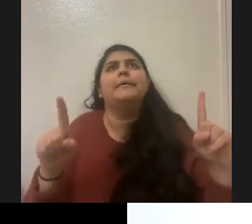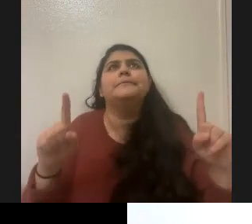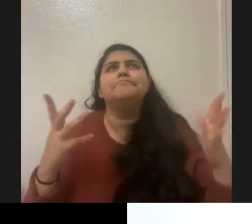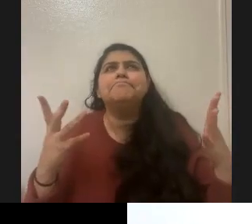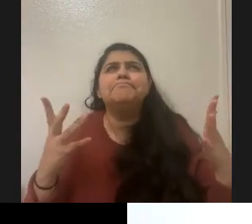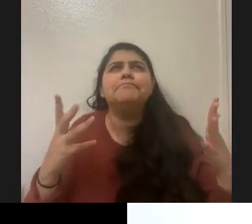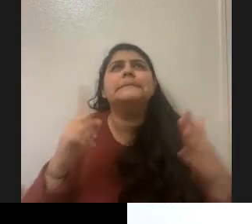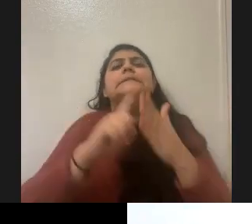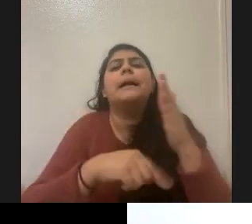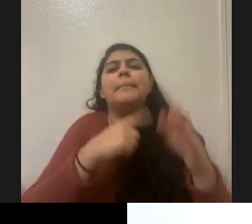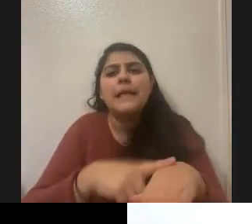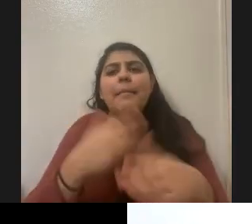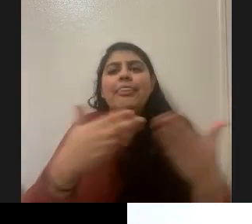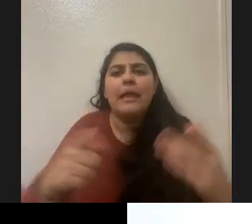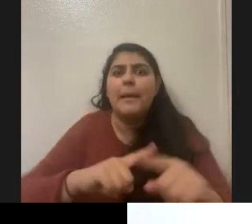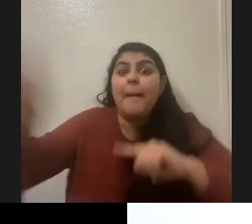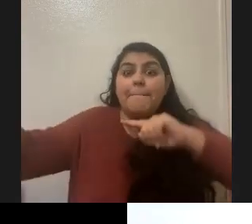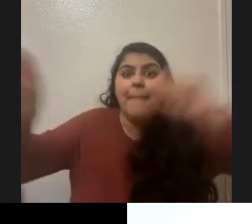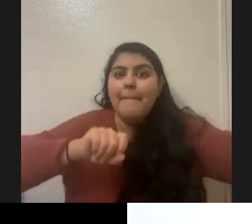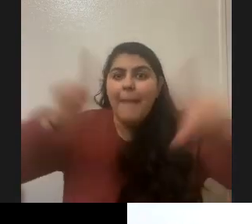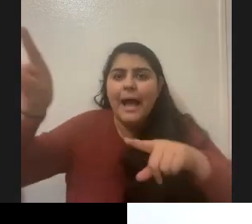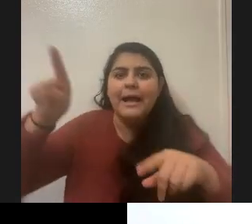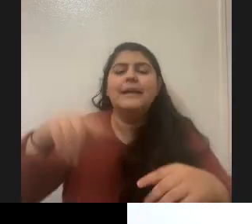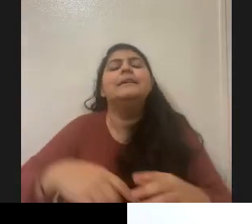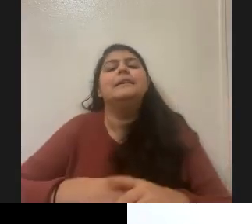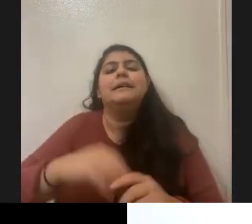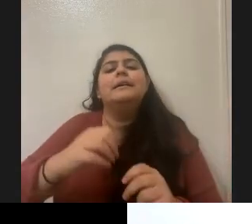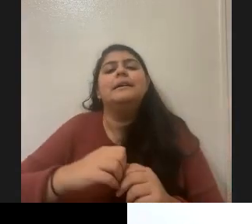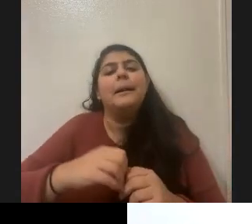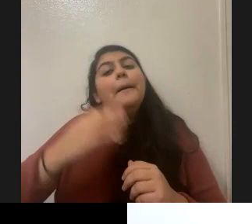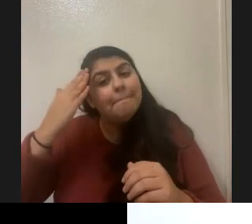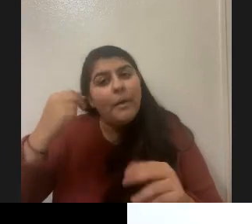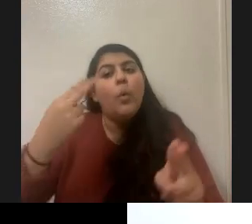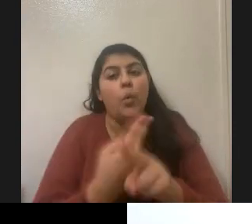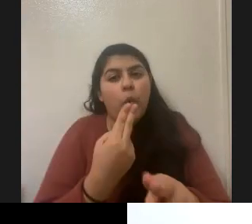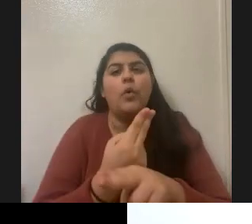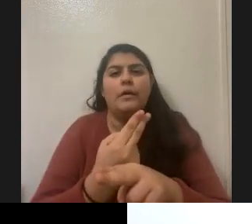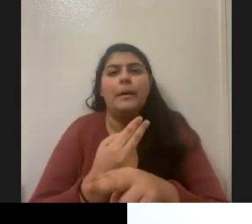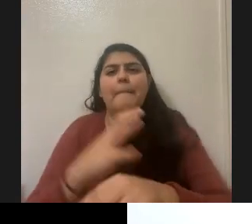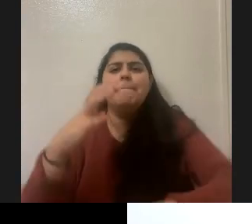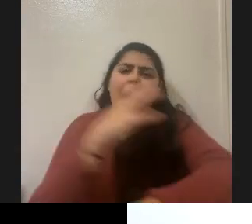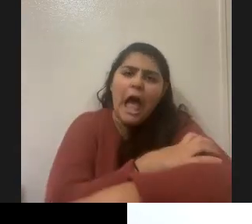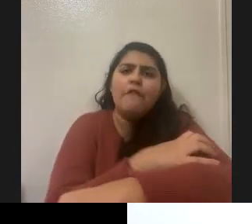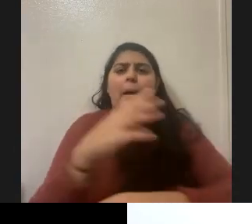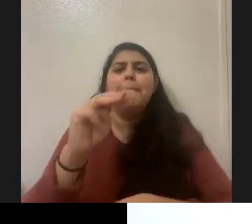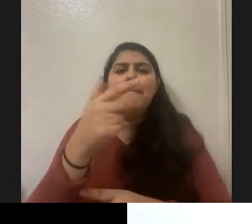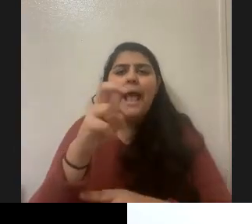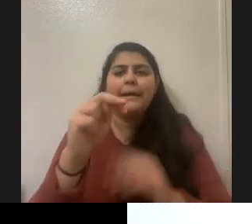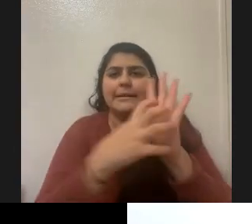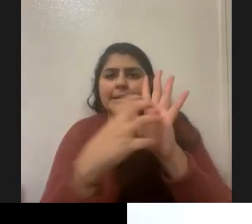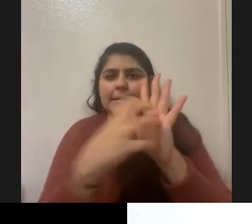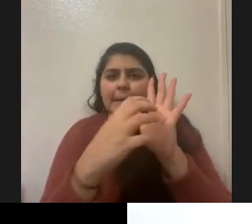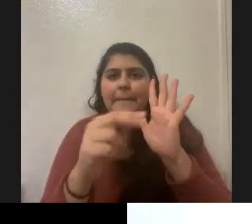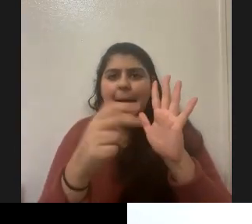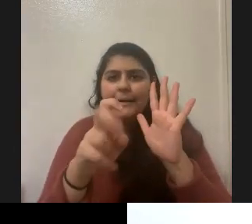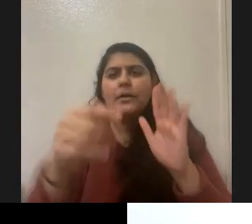but sometimes things do fly around a little bit. Because we use very powerful magnets. I don't know if anyone knows what an